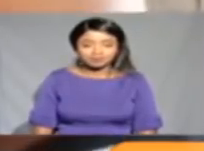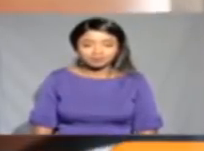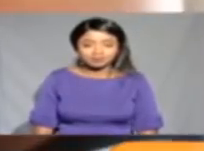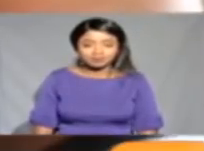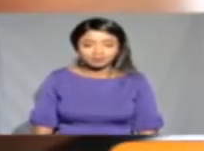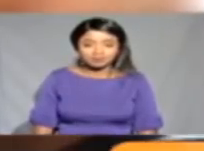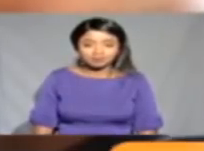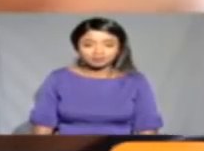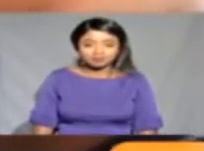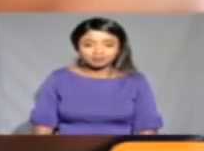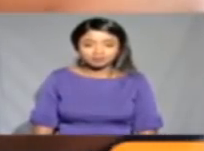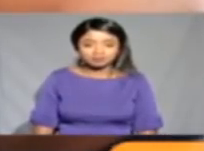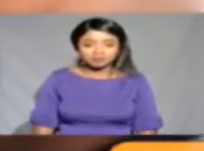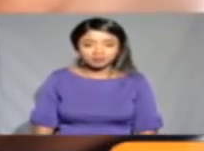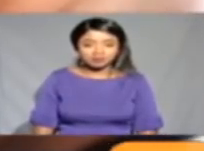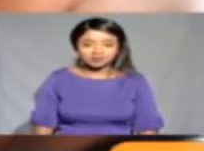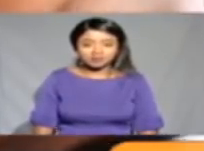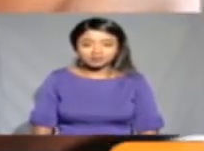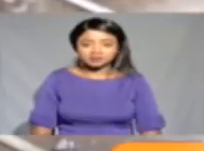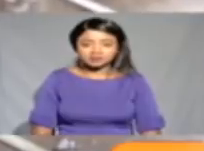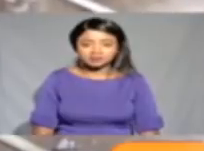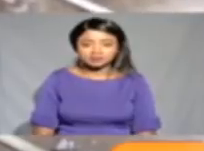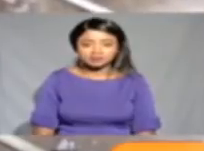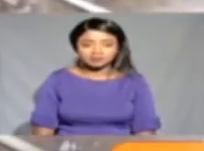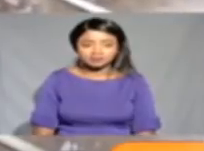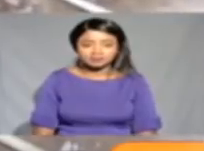This is people's millions flooded.